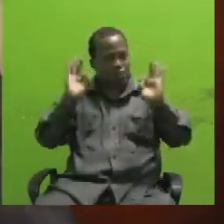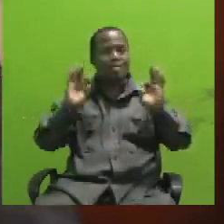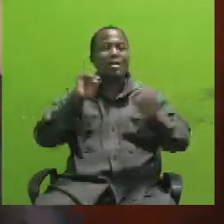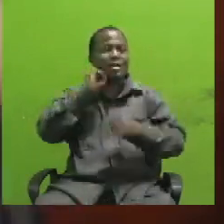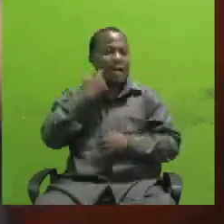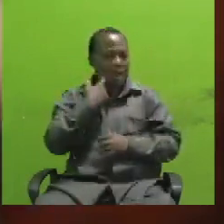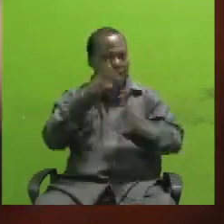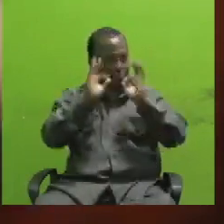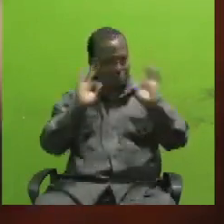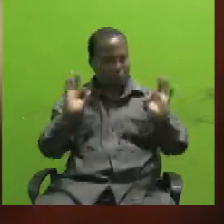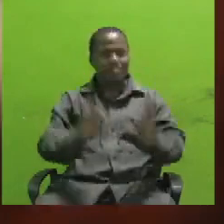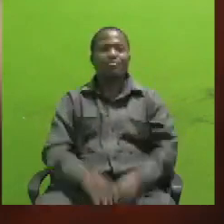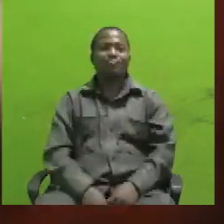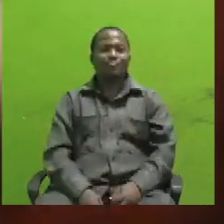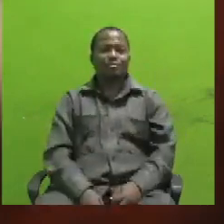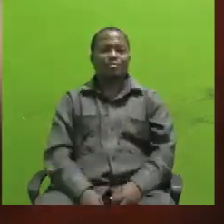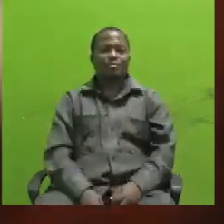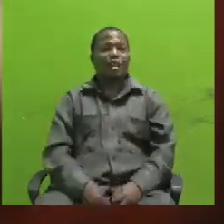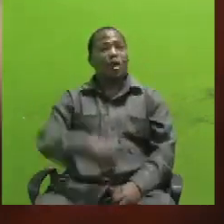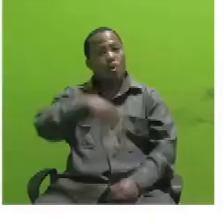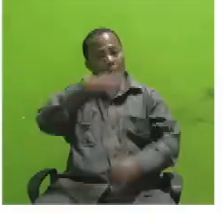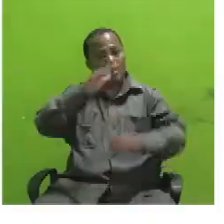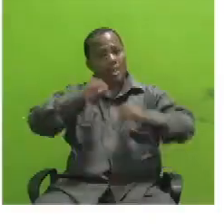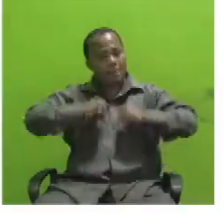tried. Have a break.